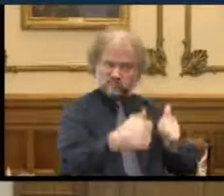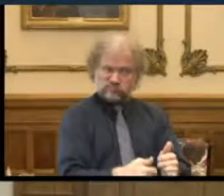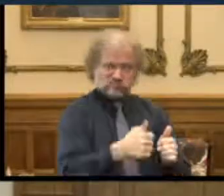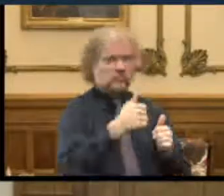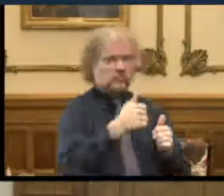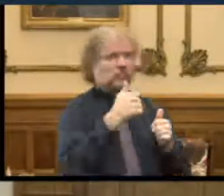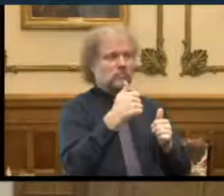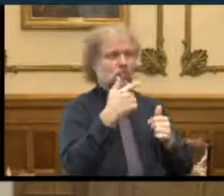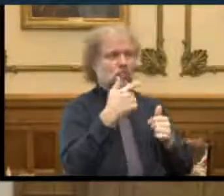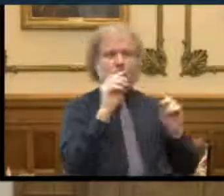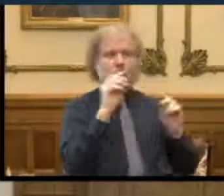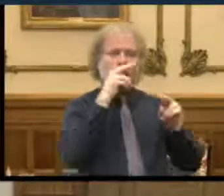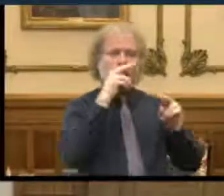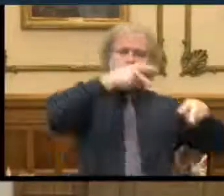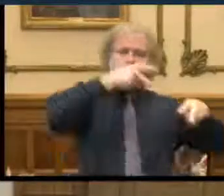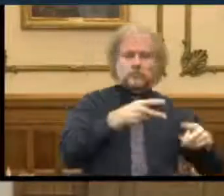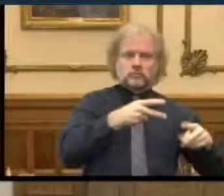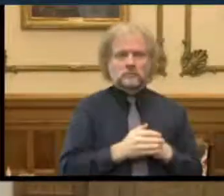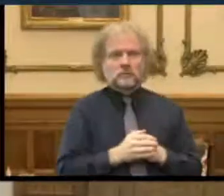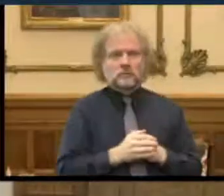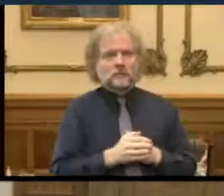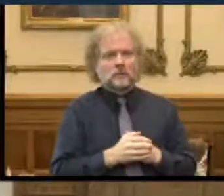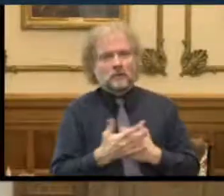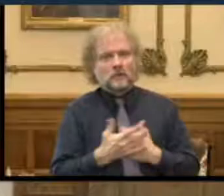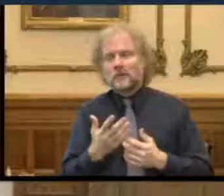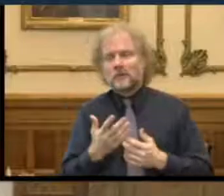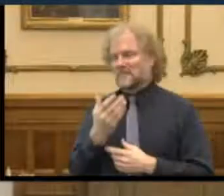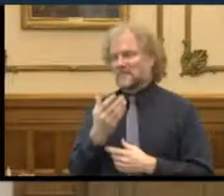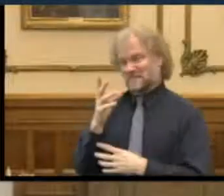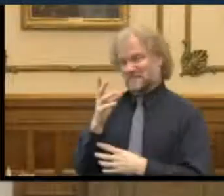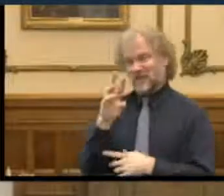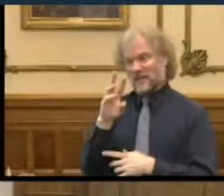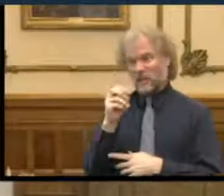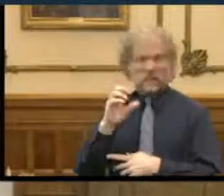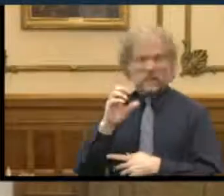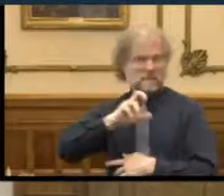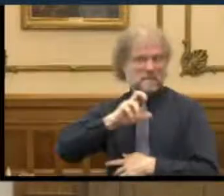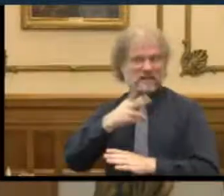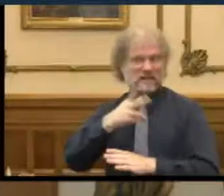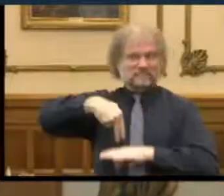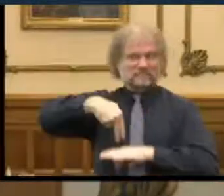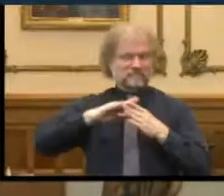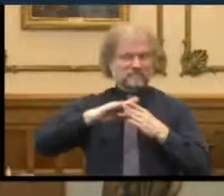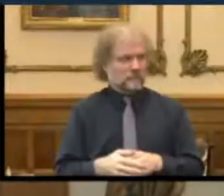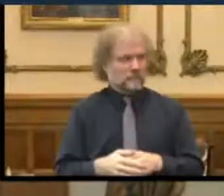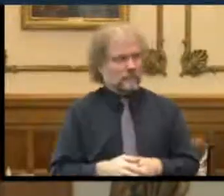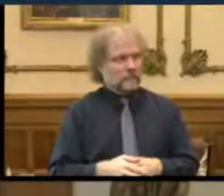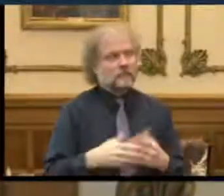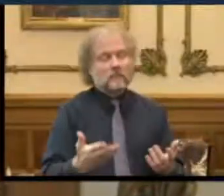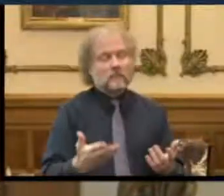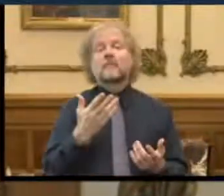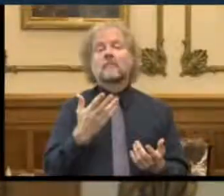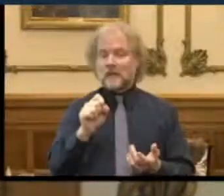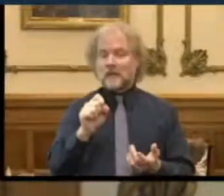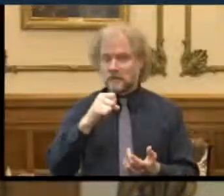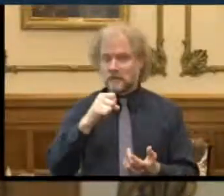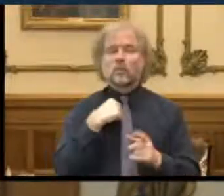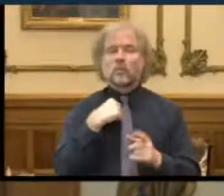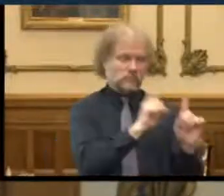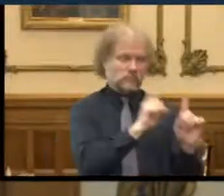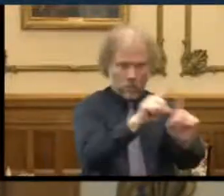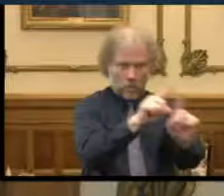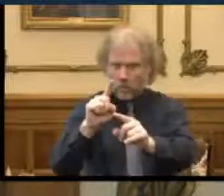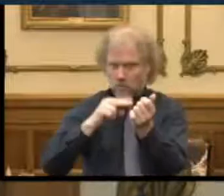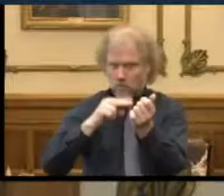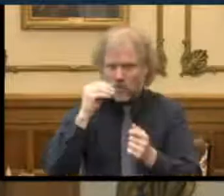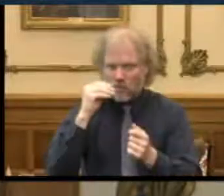was watching? So Dr. Weaver is back at the podium. Yeah, so we have been in the homes since